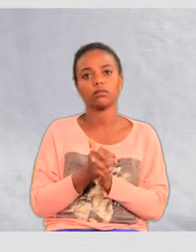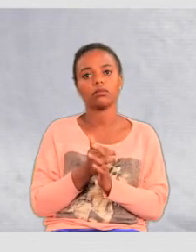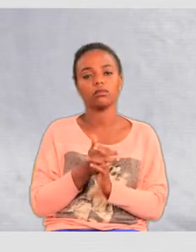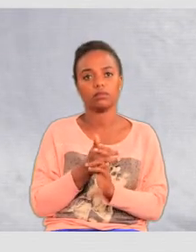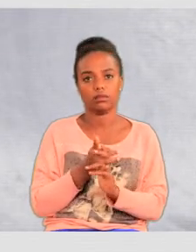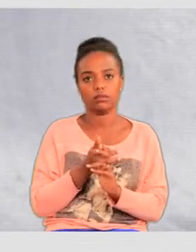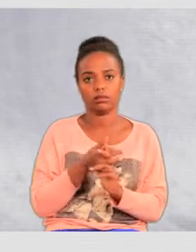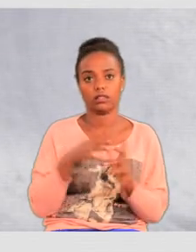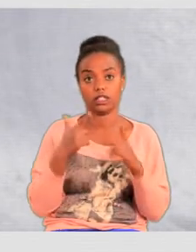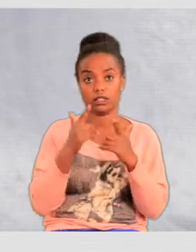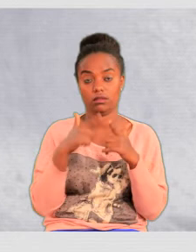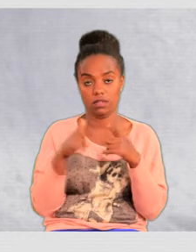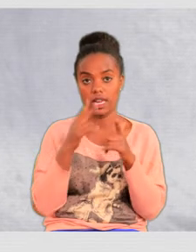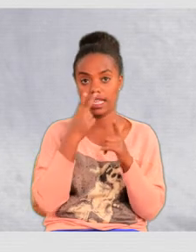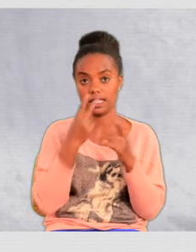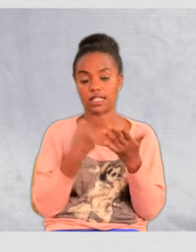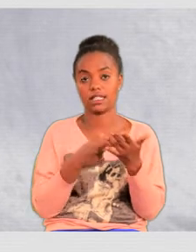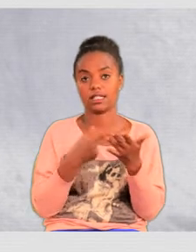Let's see this one.